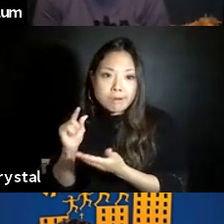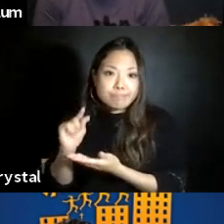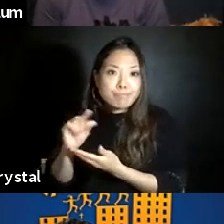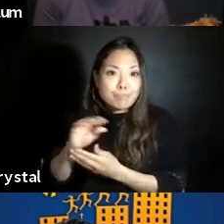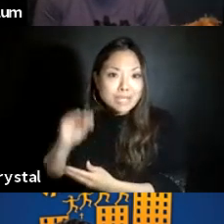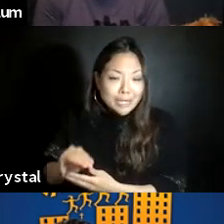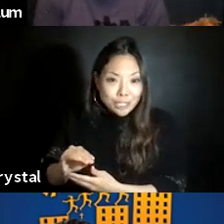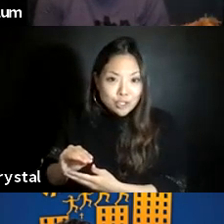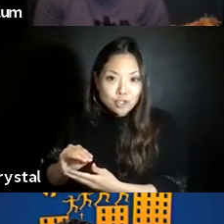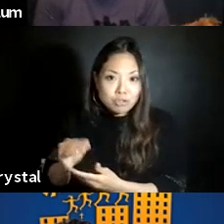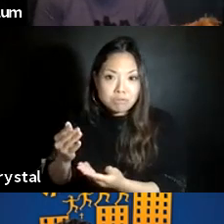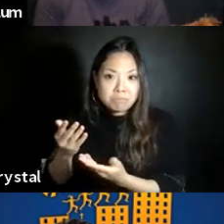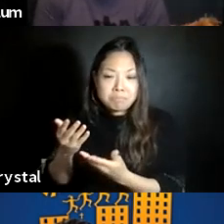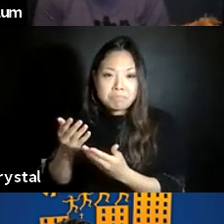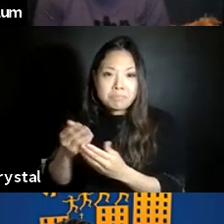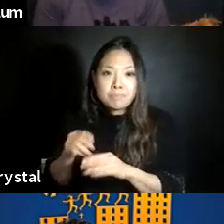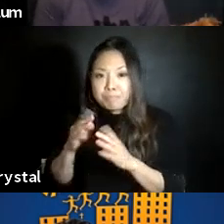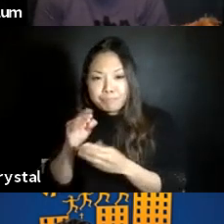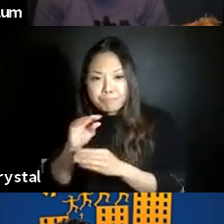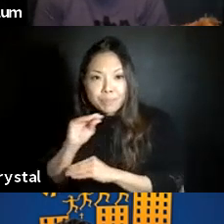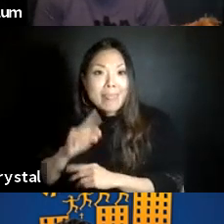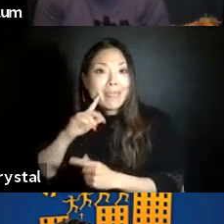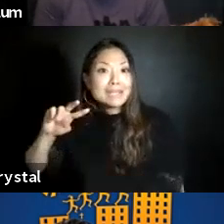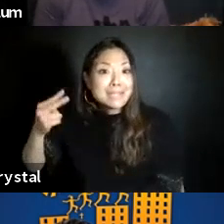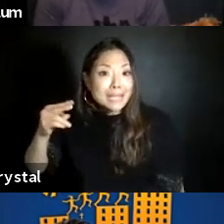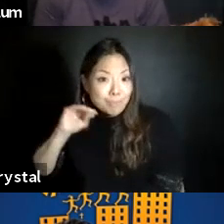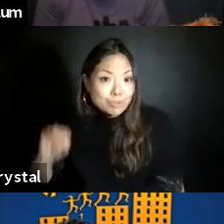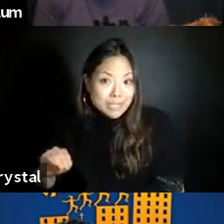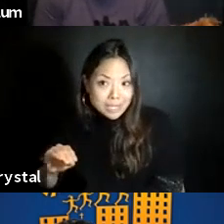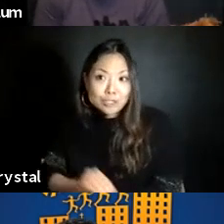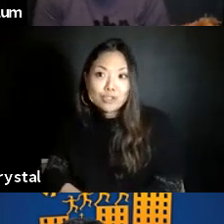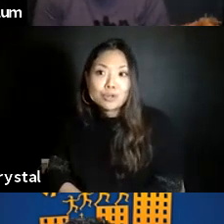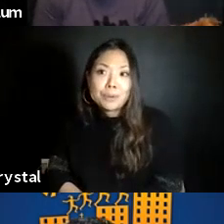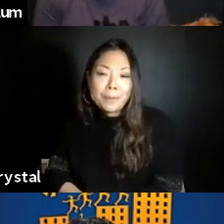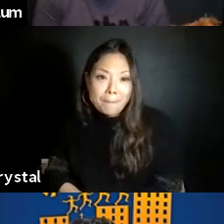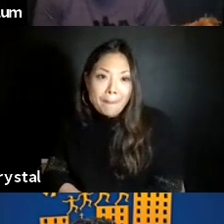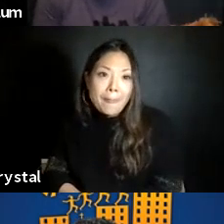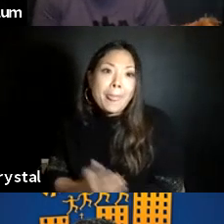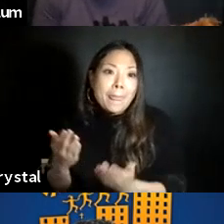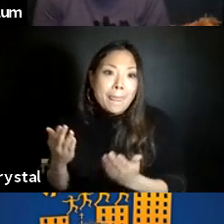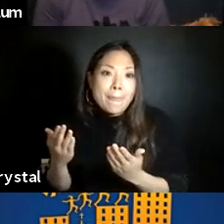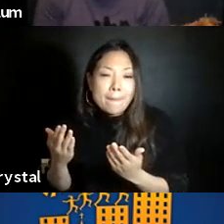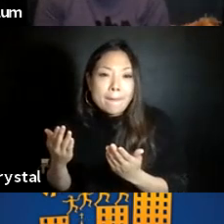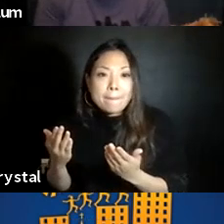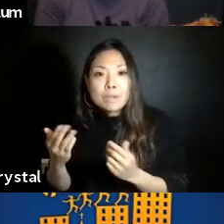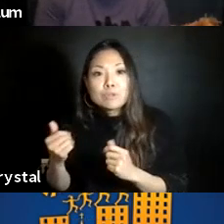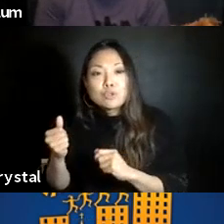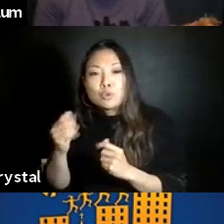then a second percentage, whatever that may be, Mm-hmm. to be determined in each tier by